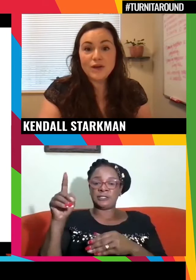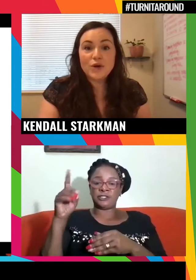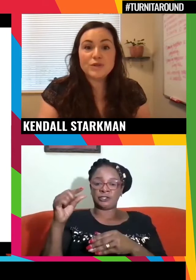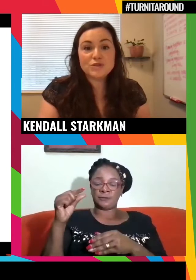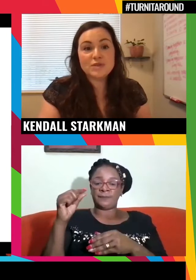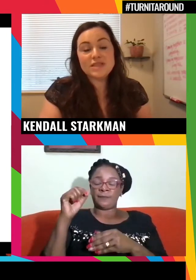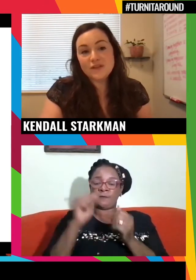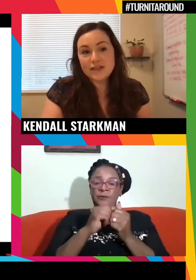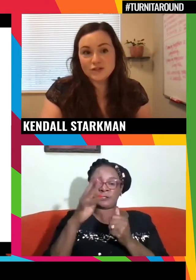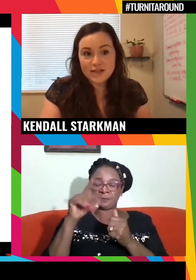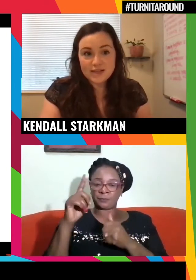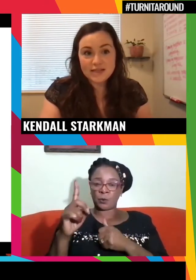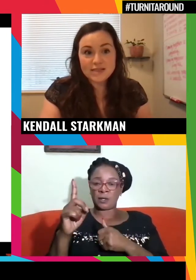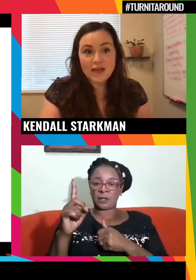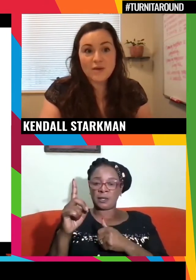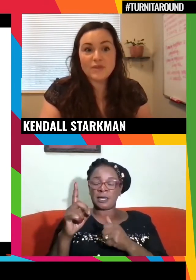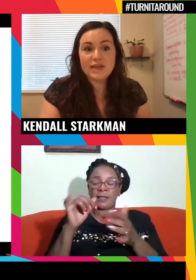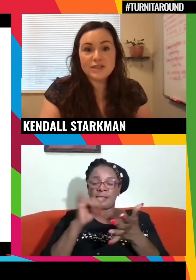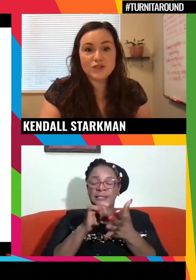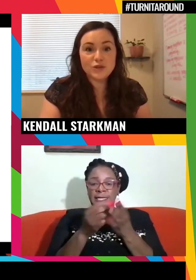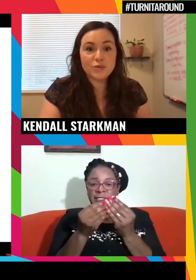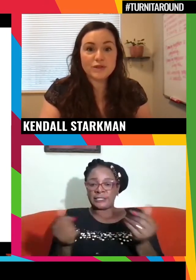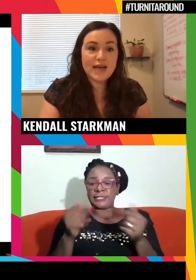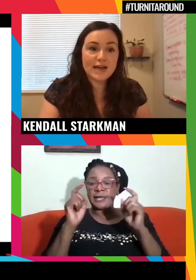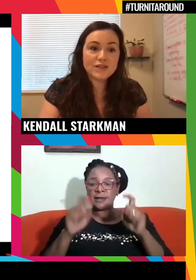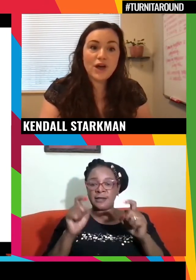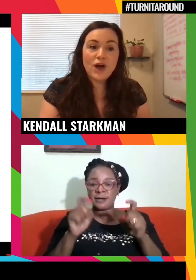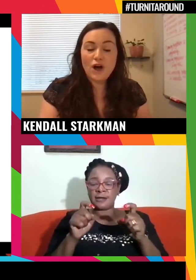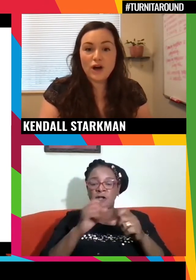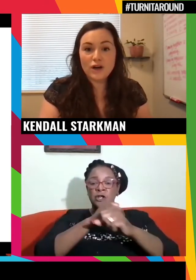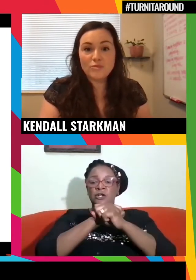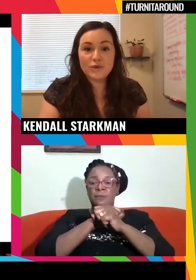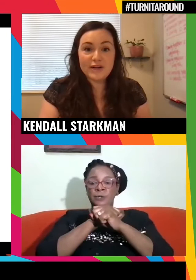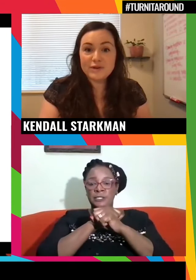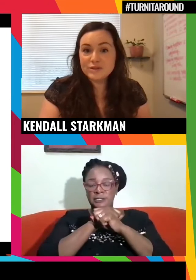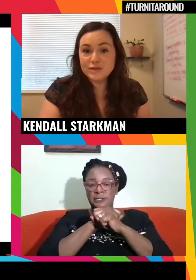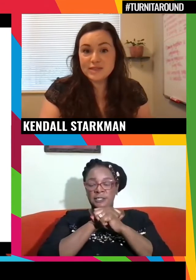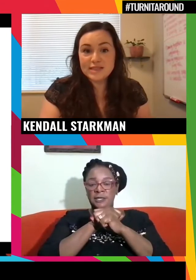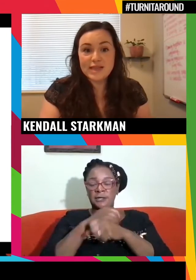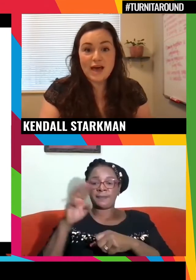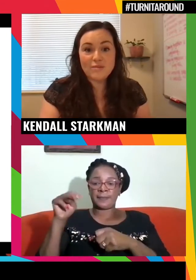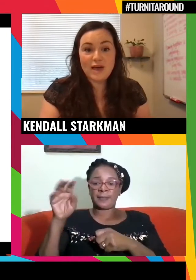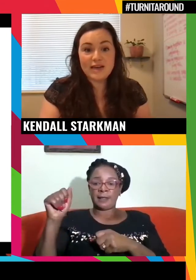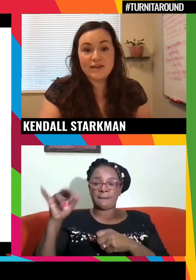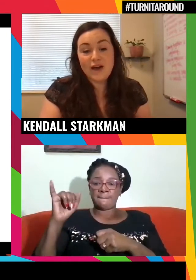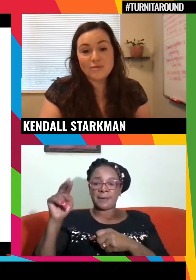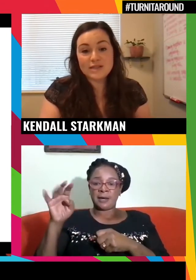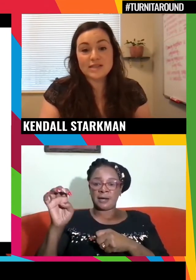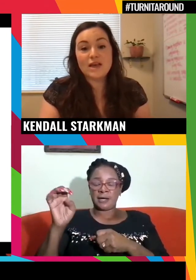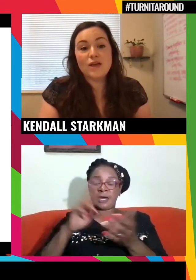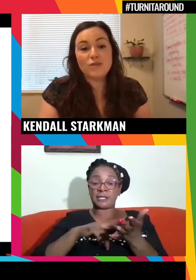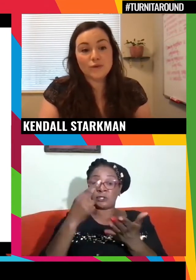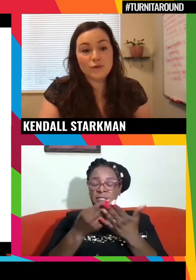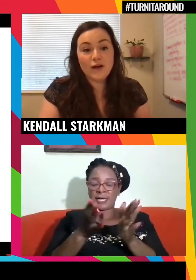14.1, which specifically addresses the need to protect our marine resources and